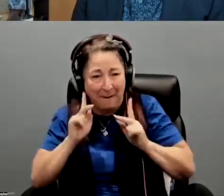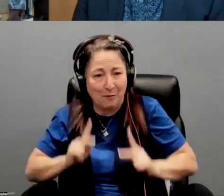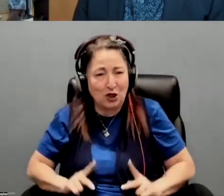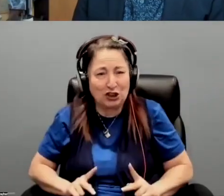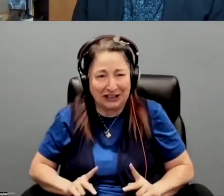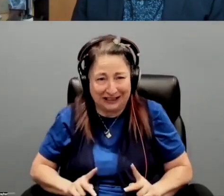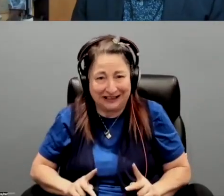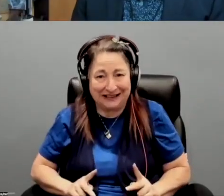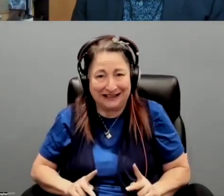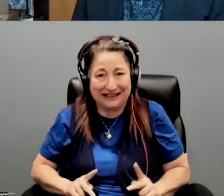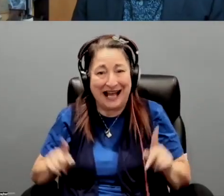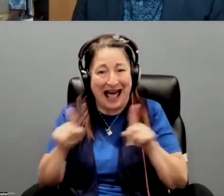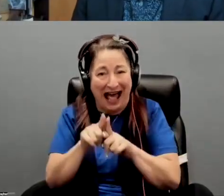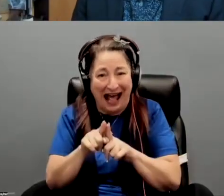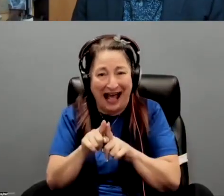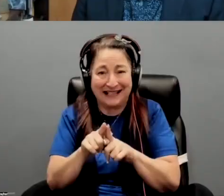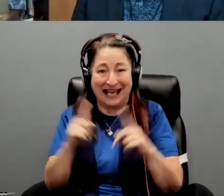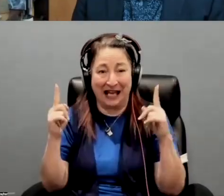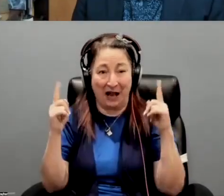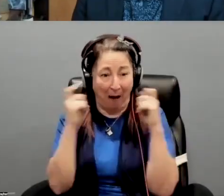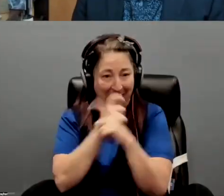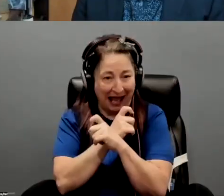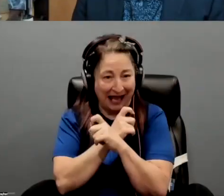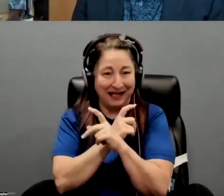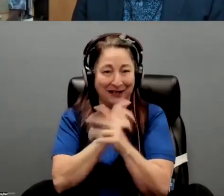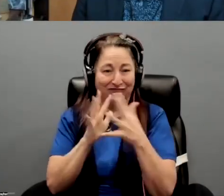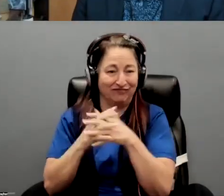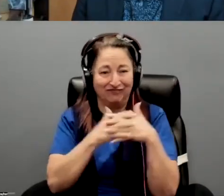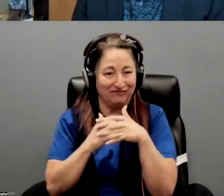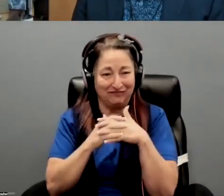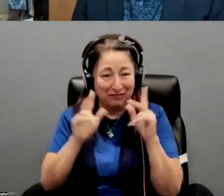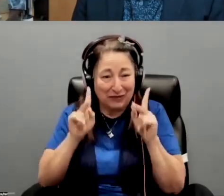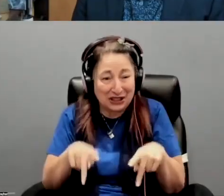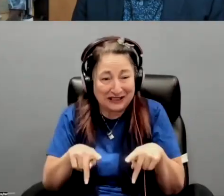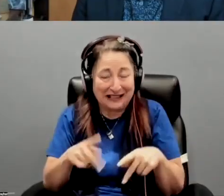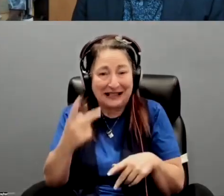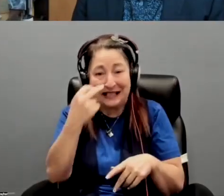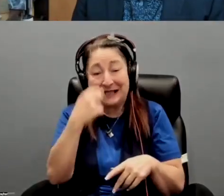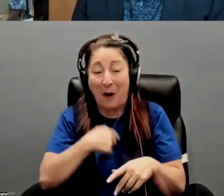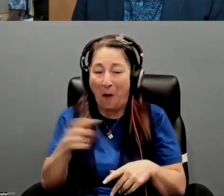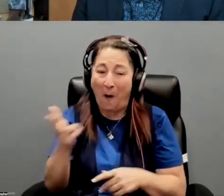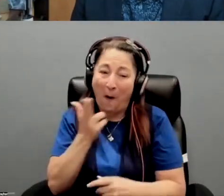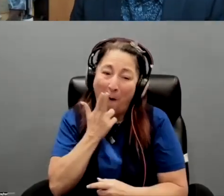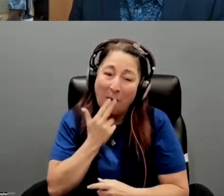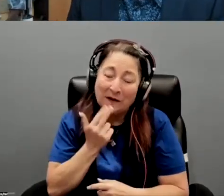and as an actual complex human being. They just see me as like a cute little